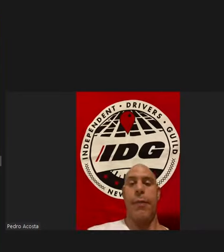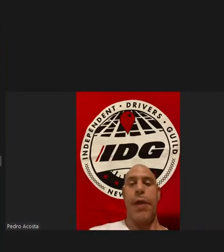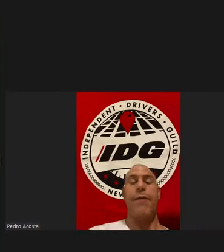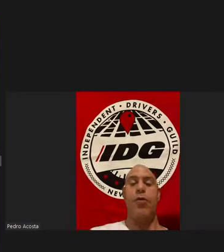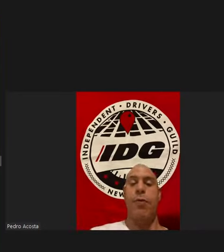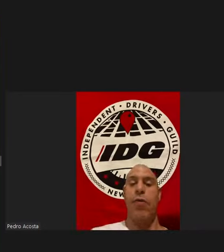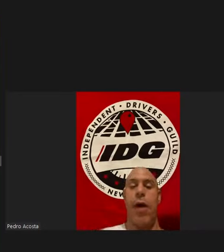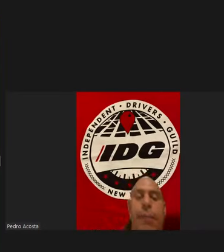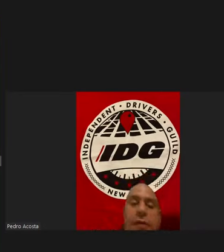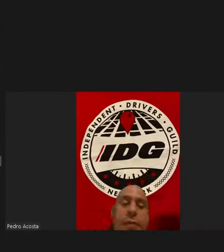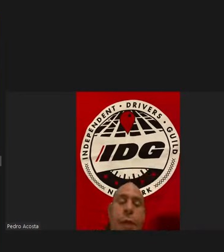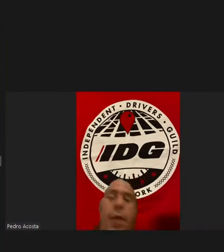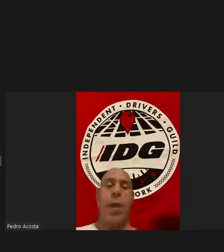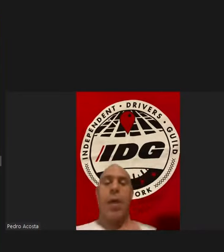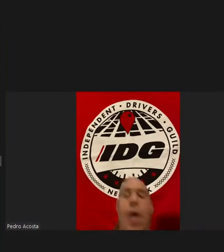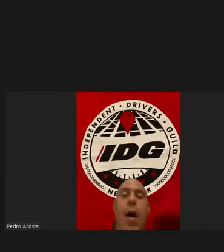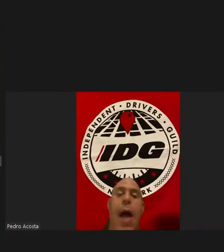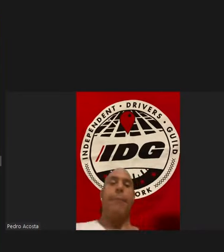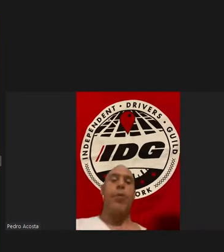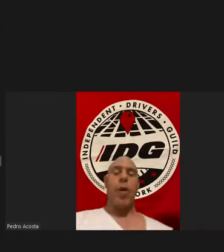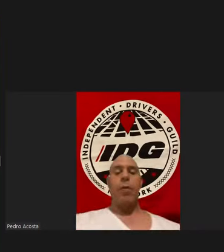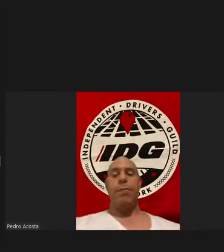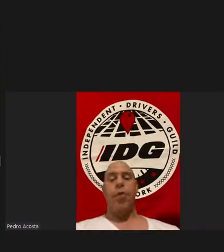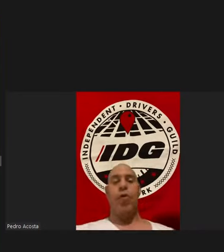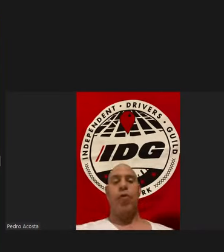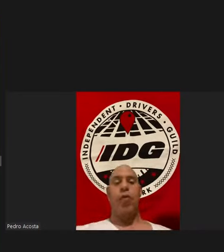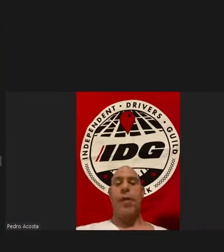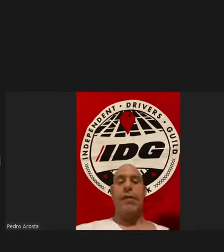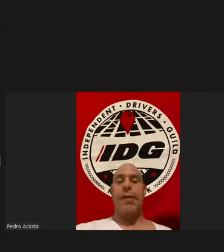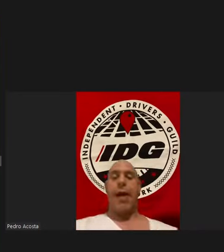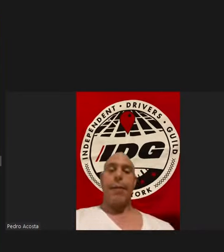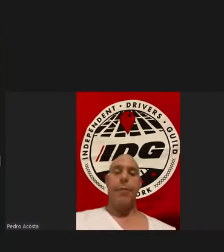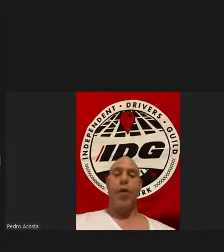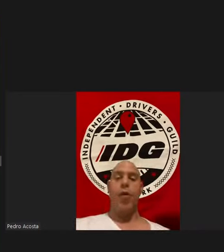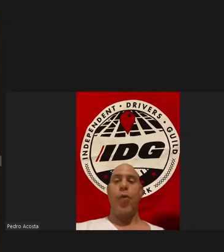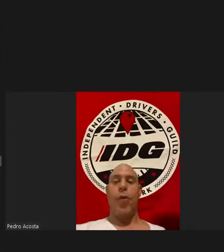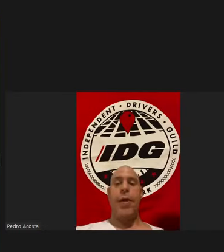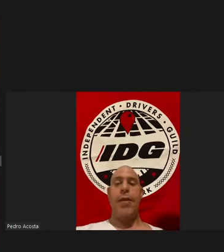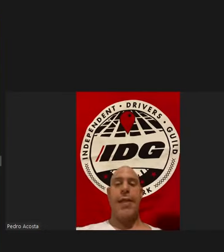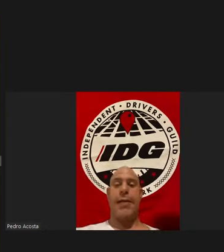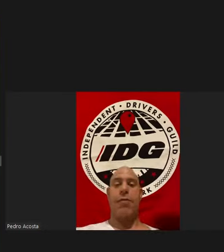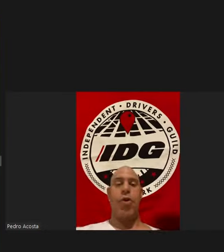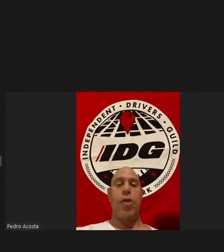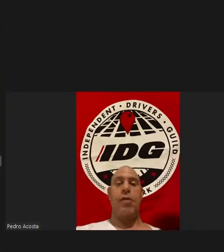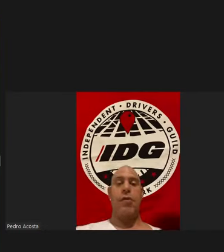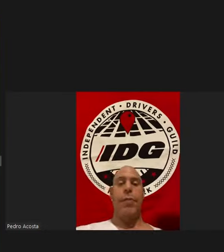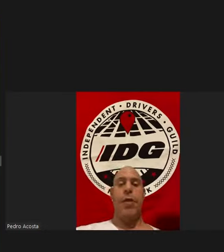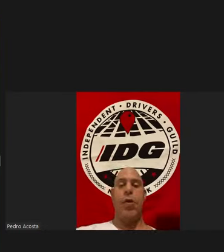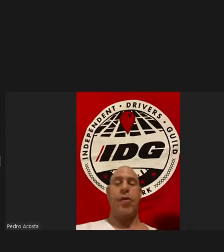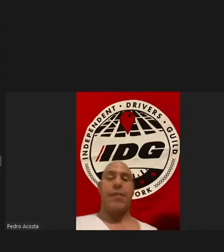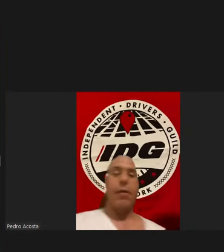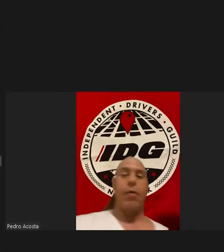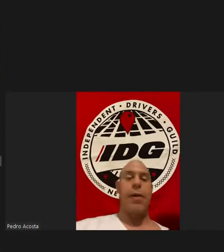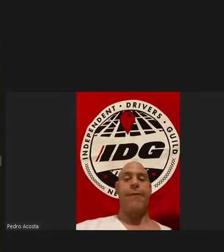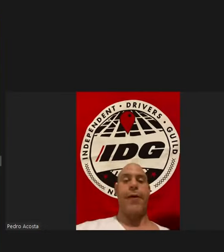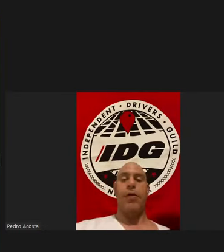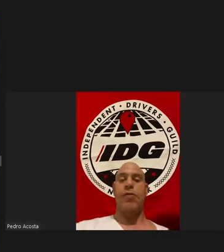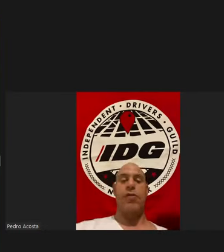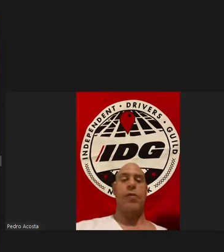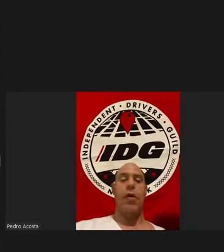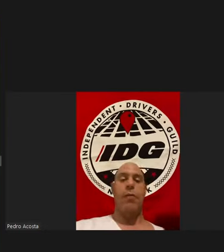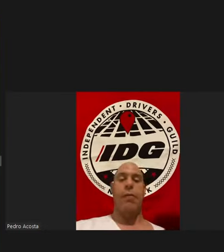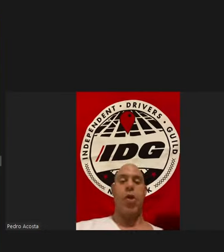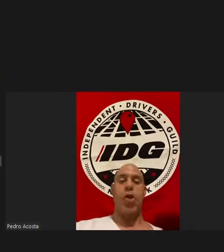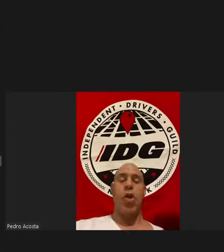the FHB drivers. I am totally opposed to this new tax congestion because that's going to affect